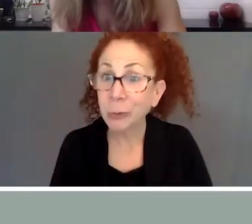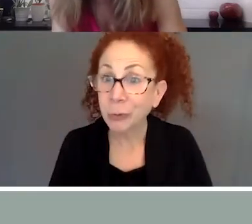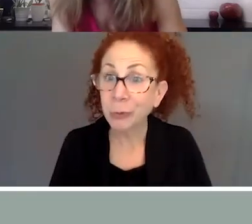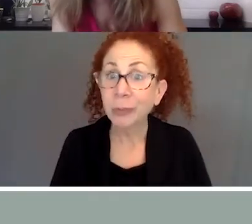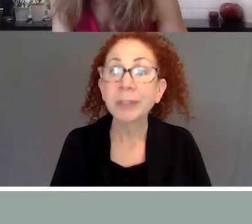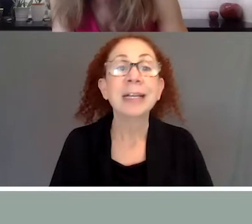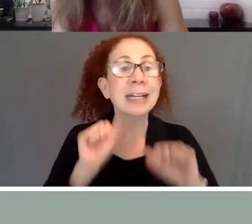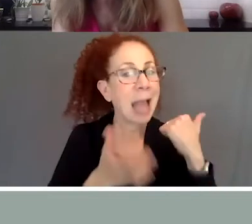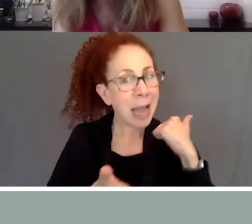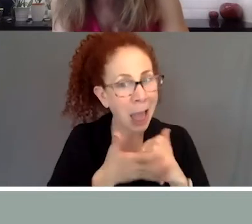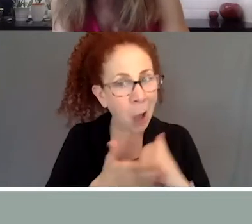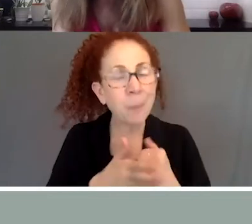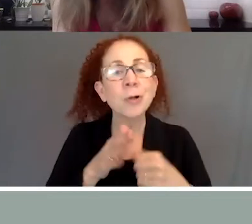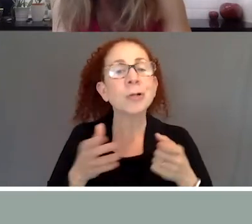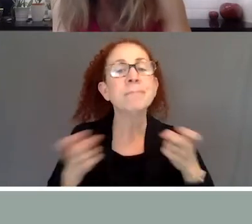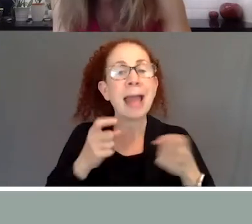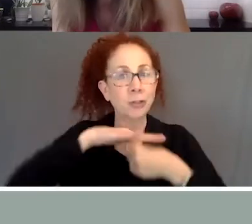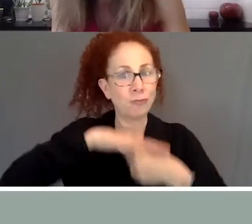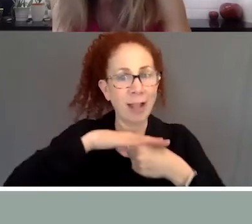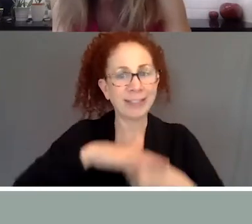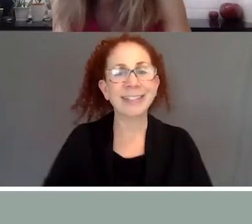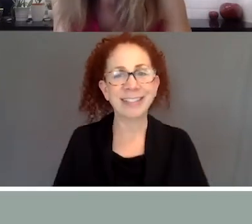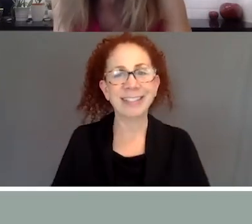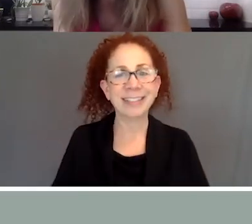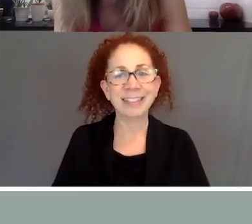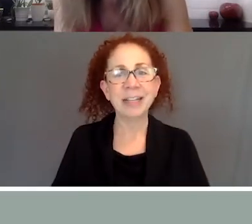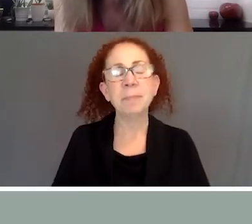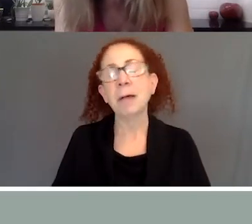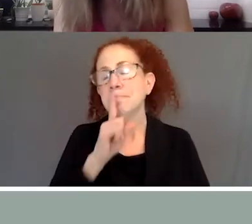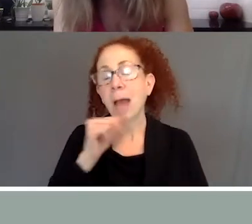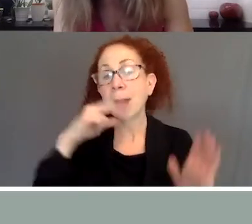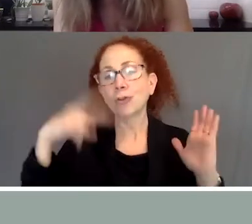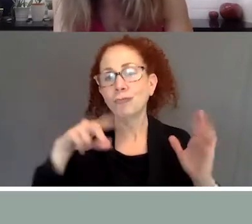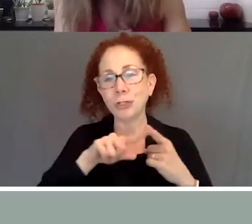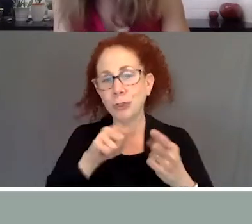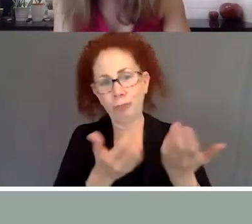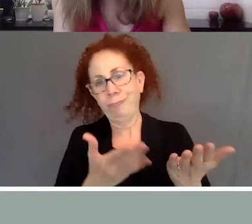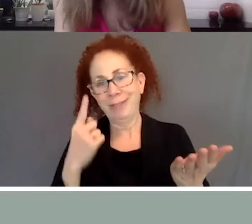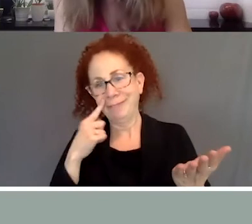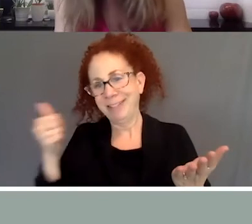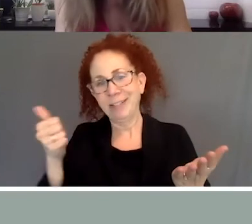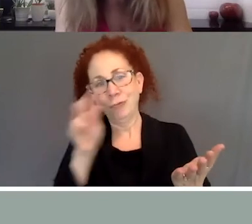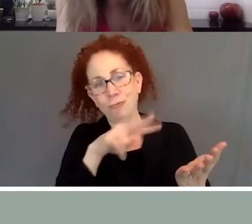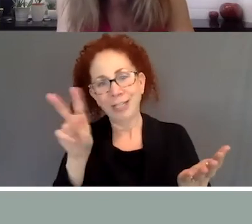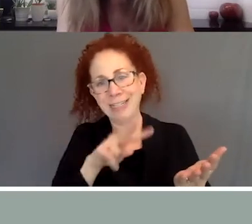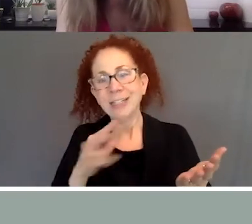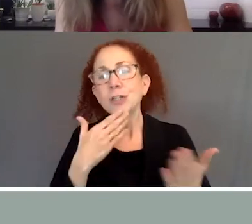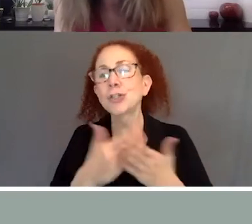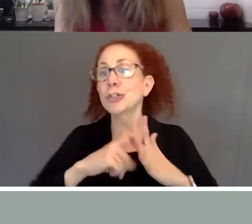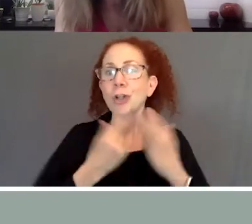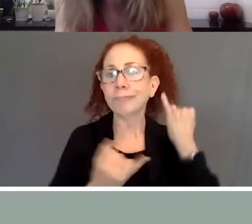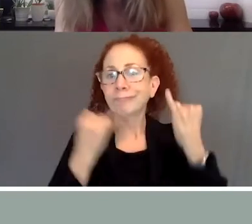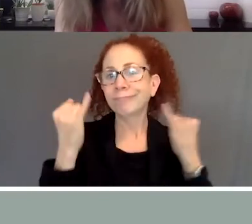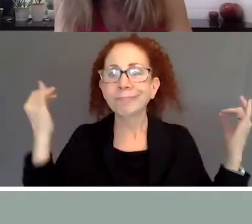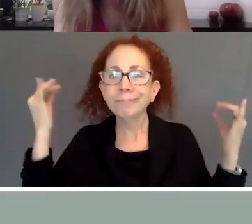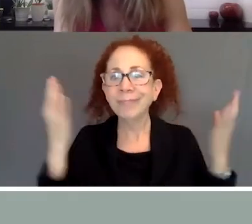very helpful in terms of stress management. But I just listed here, and I'm not going to read these all off to you, kind of starter for some ideas of